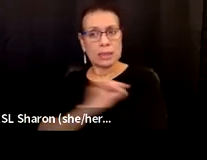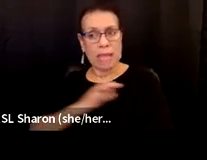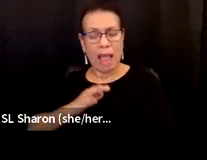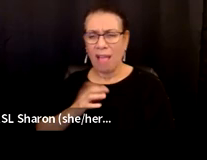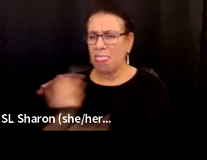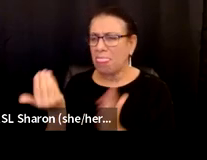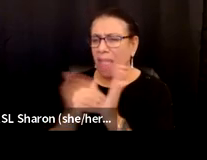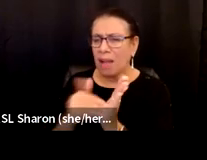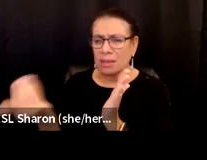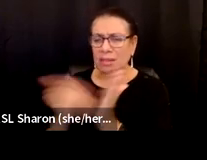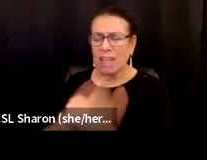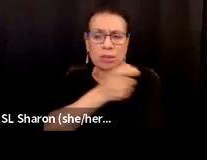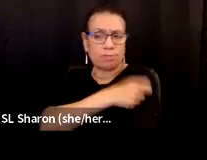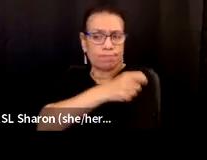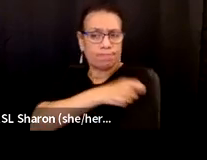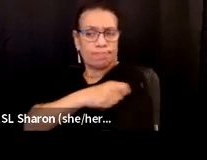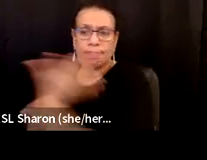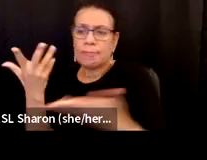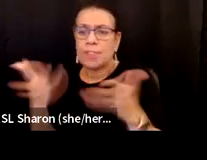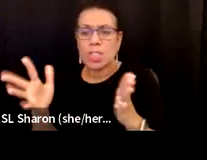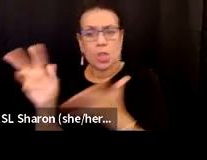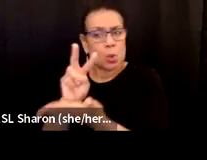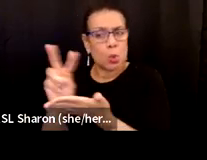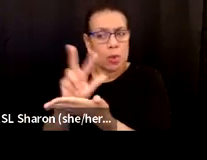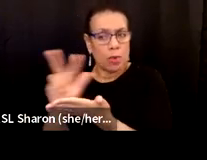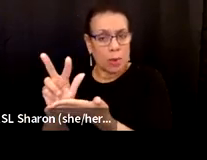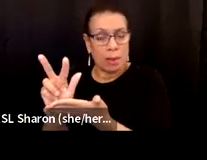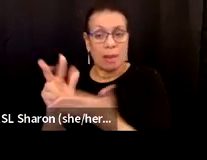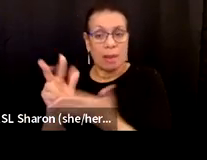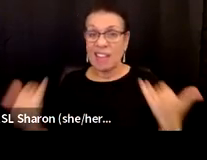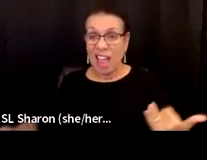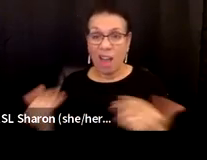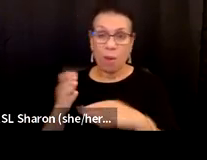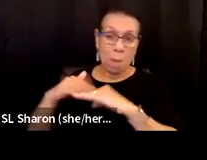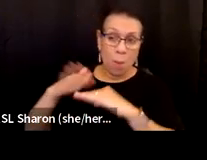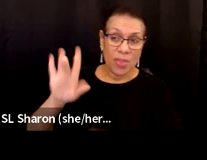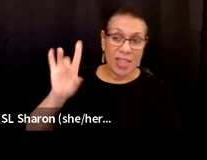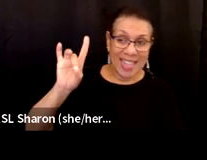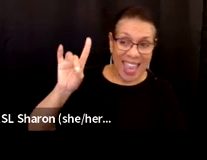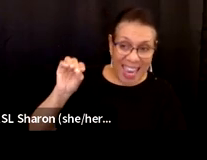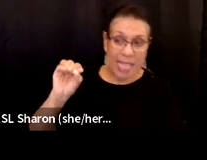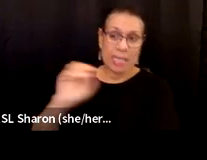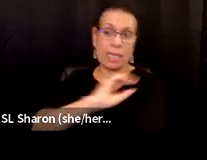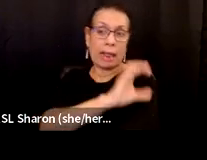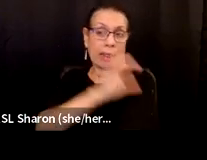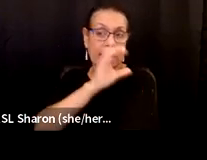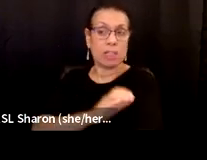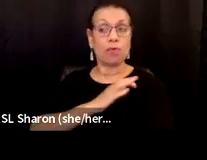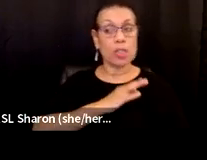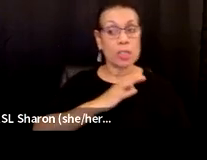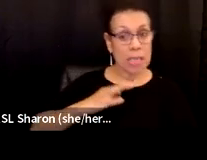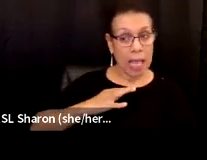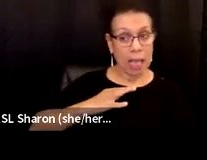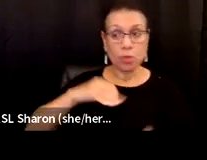weeks since then we've hosted over 80 vaccine clinics at our schools for both staff